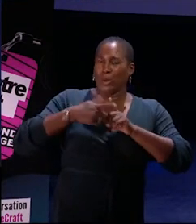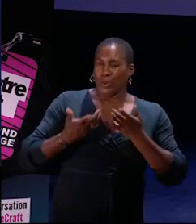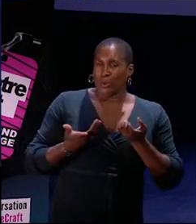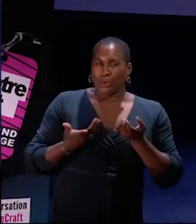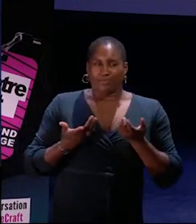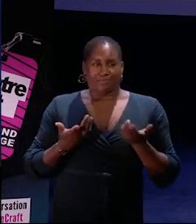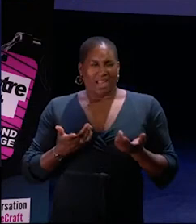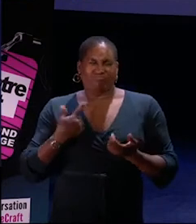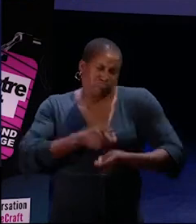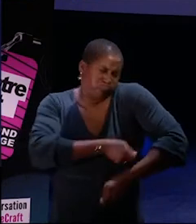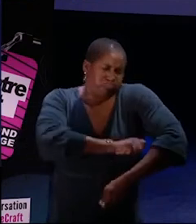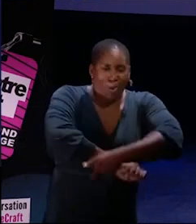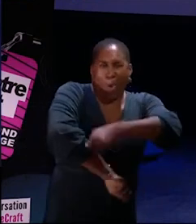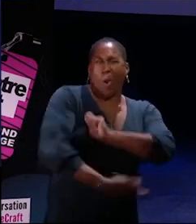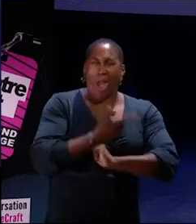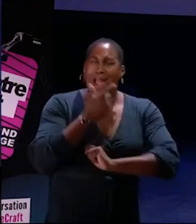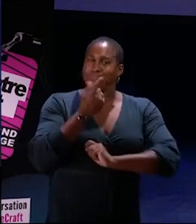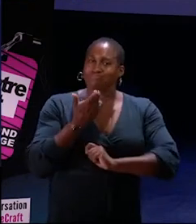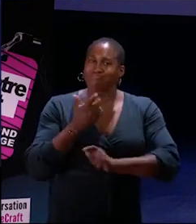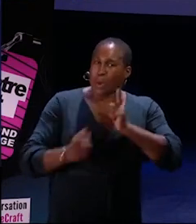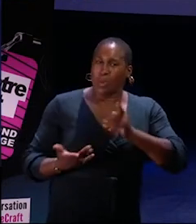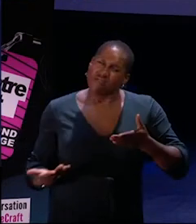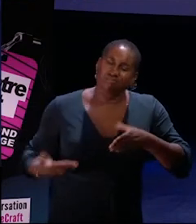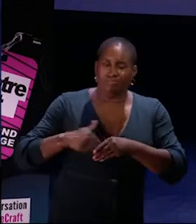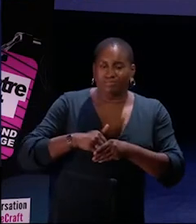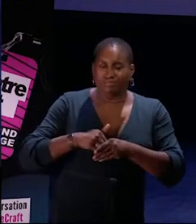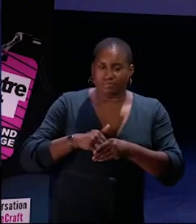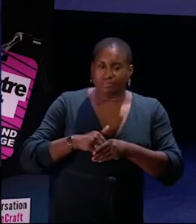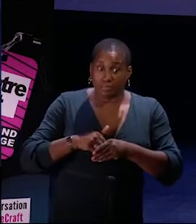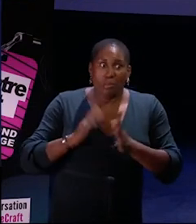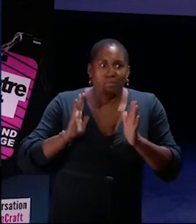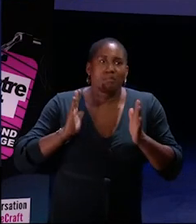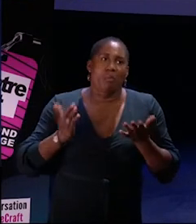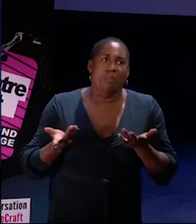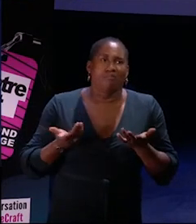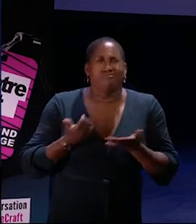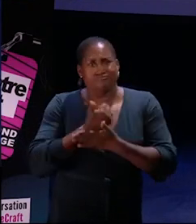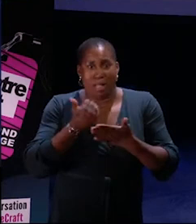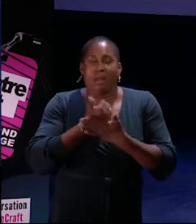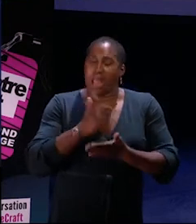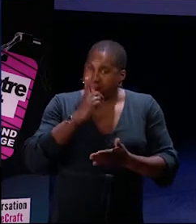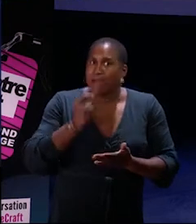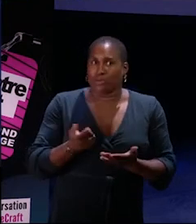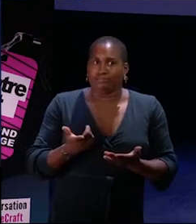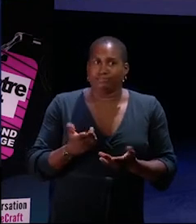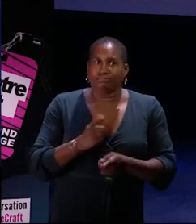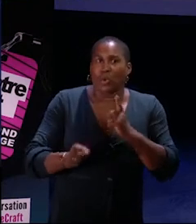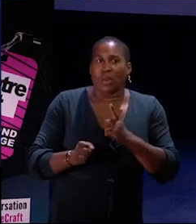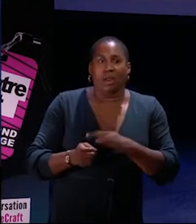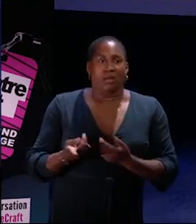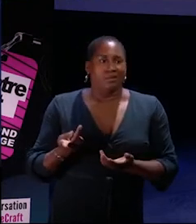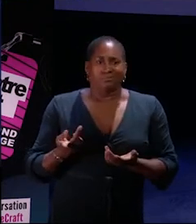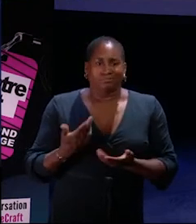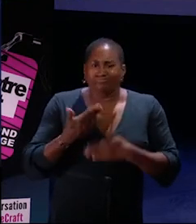of can-do attitude, because you often do have to can-do and think on your feet. And I think that